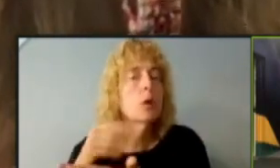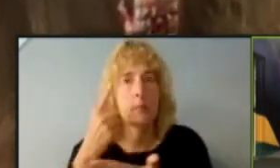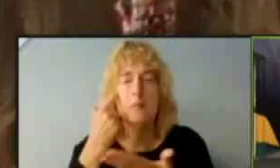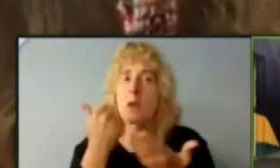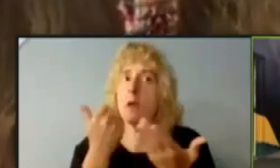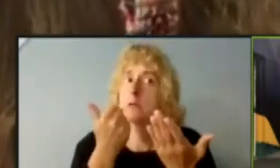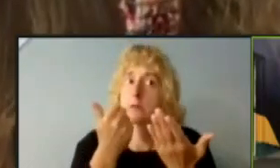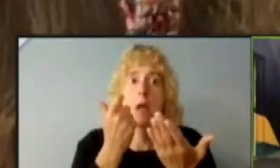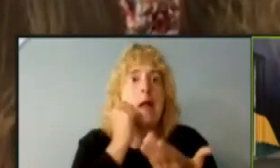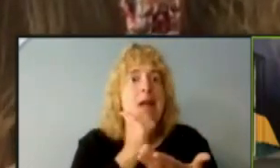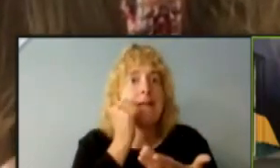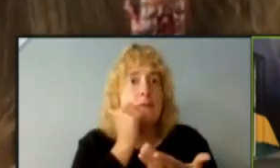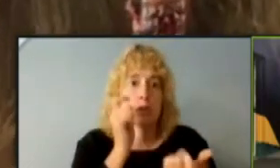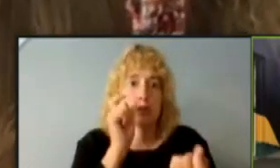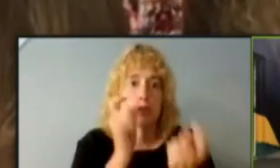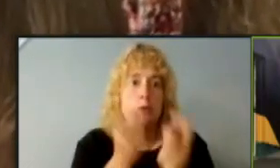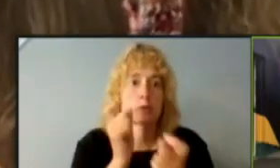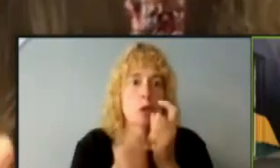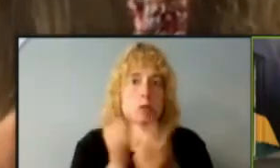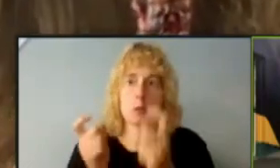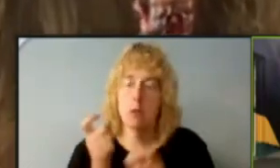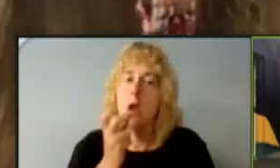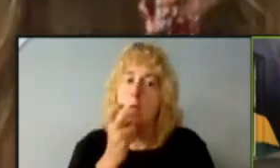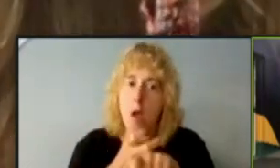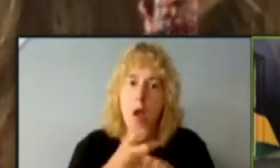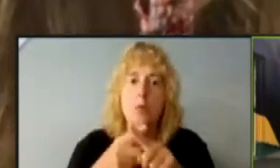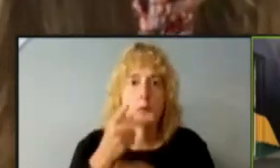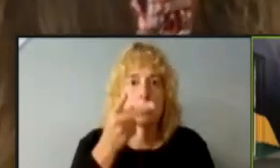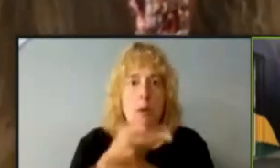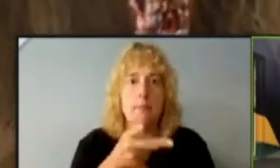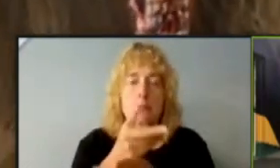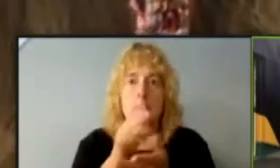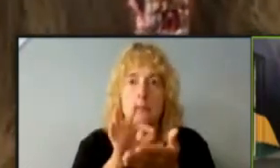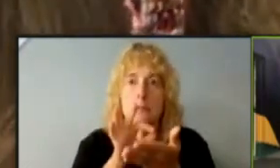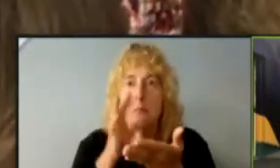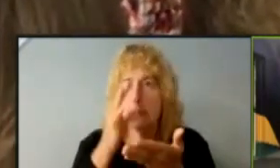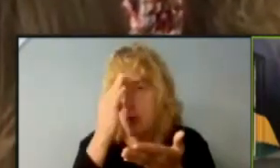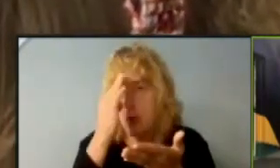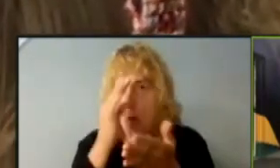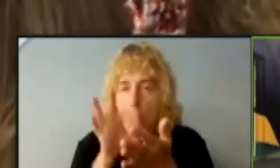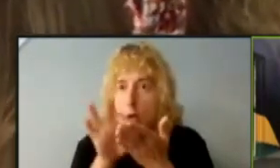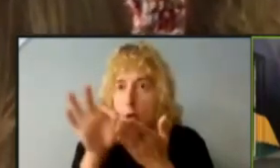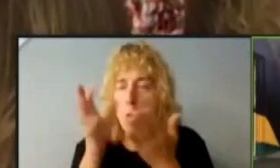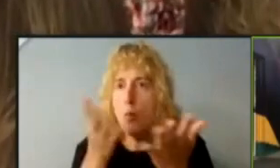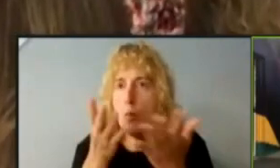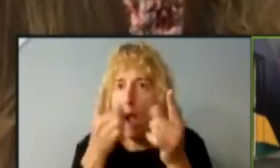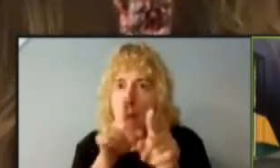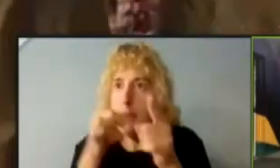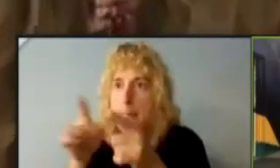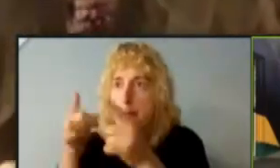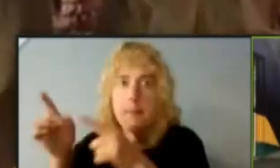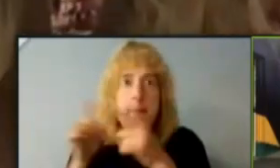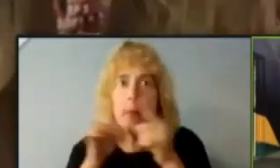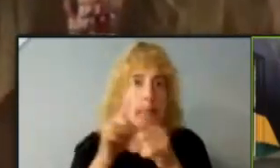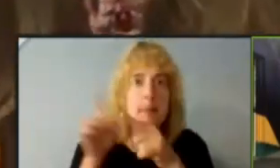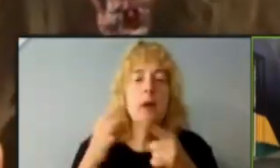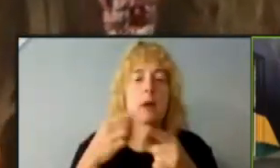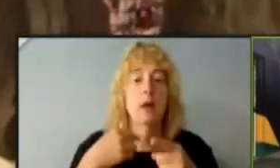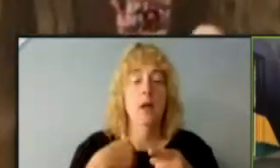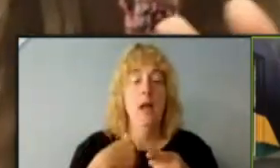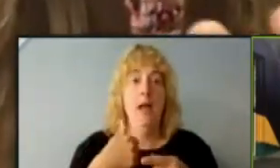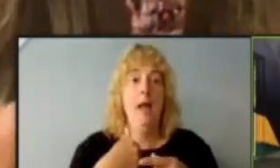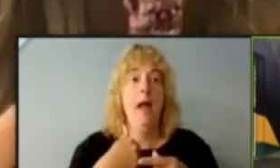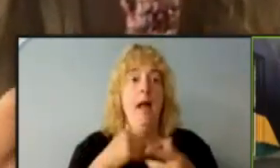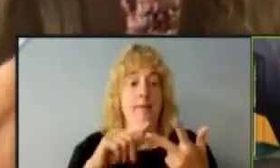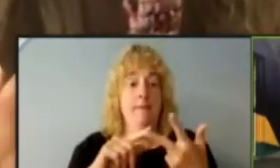of everything. I'm a parent to a toddler, a middle schooler, and a high schooler. And